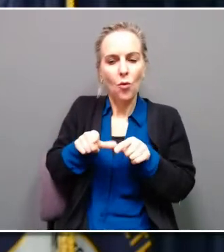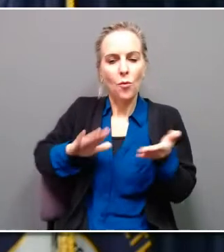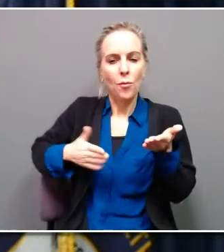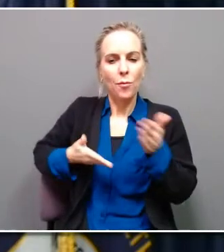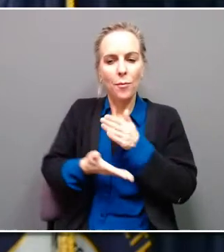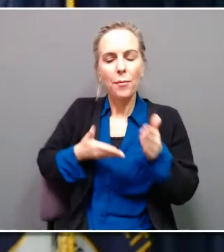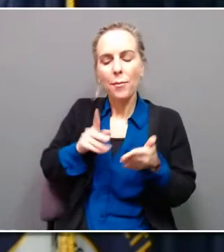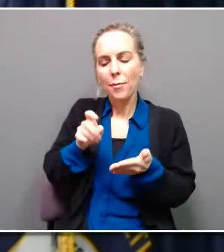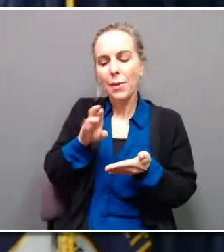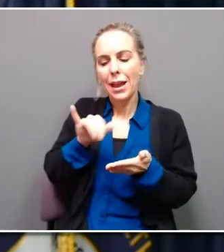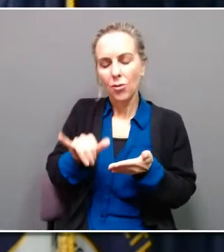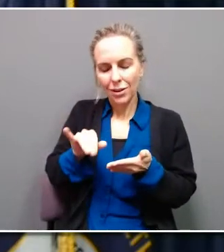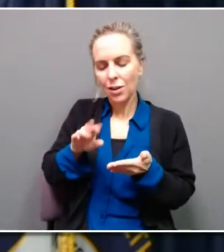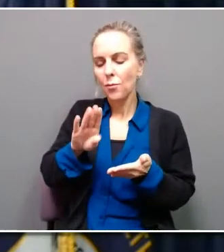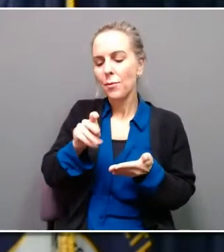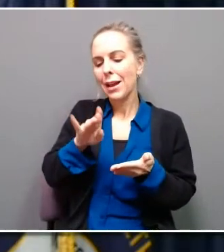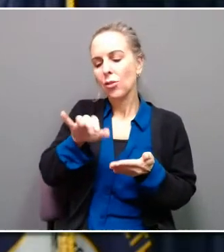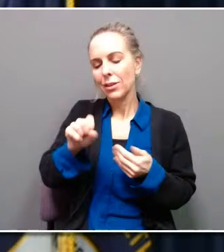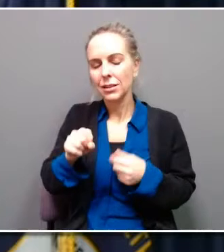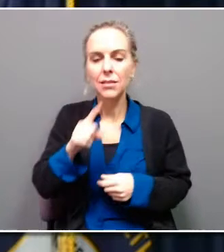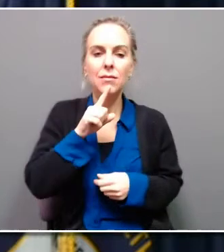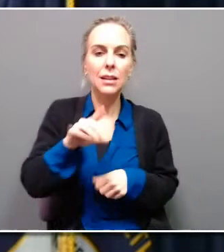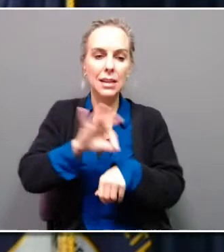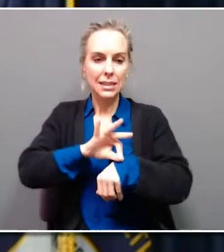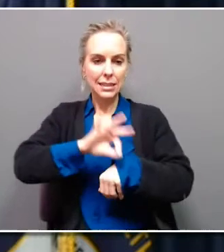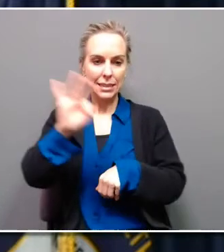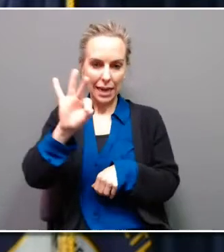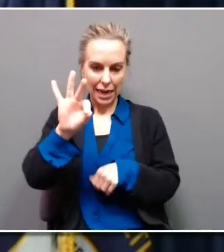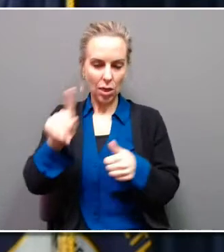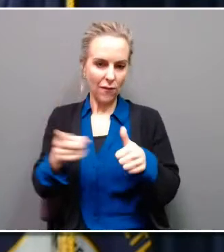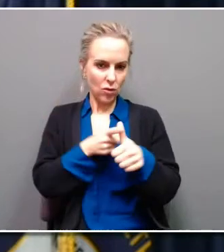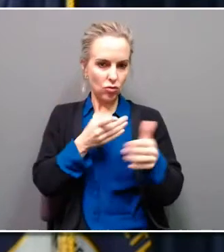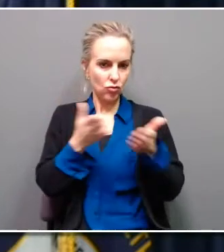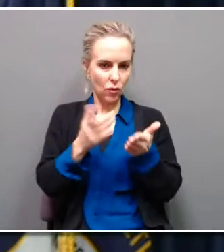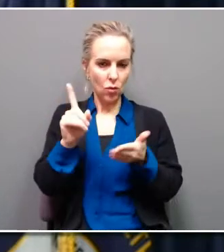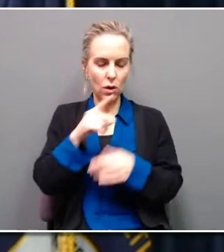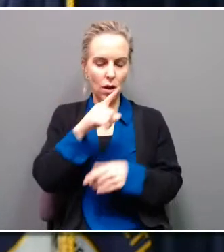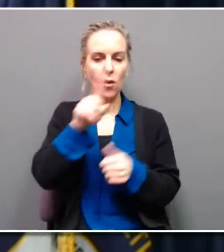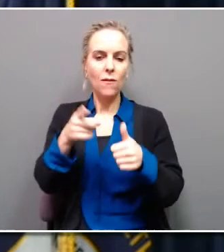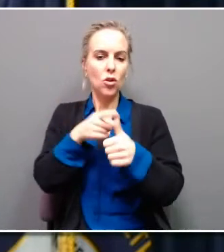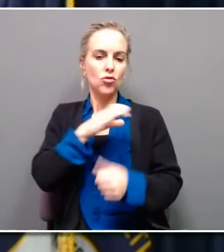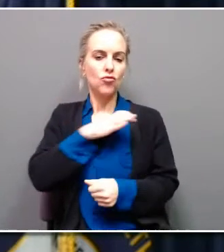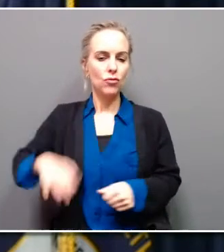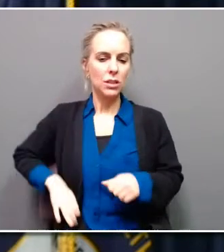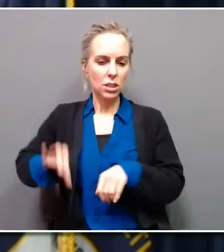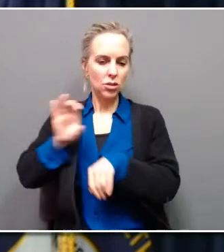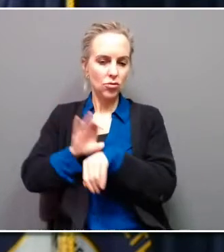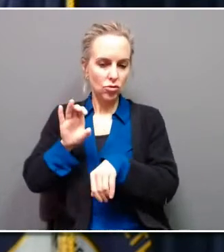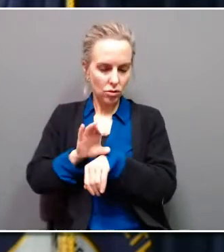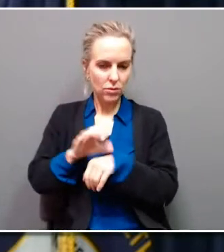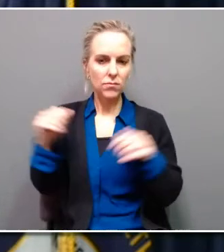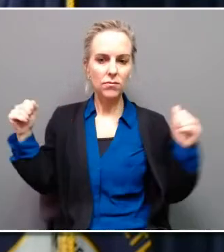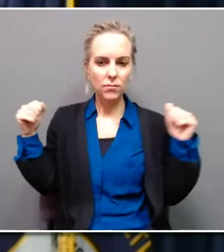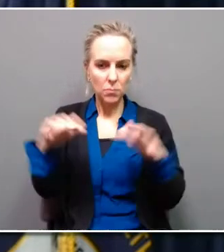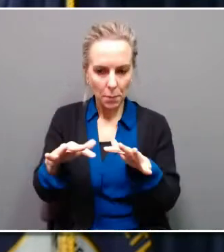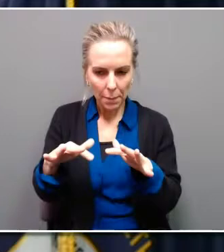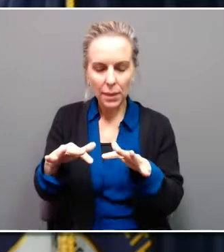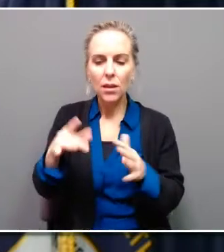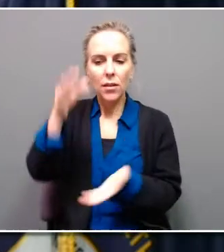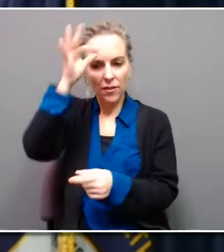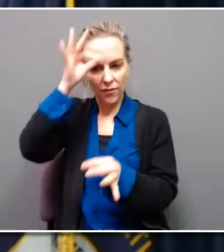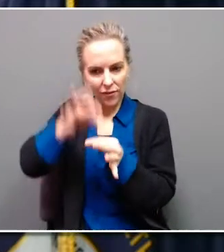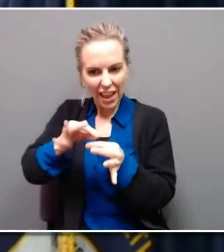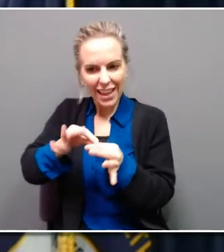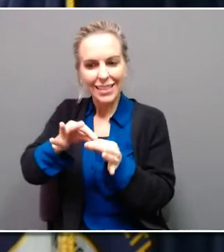hold the inaugural worship service at First Christian Church. This will be an opportunity for Kentuckians to come together with faith leaders from